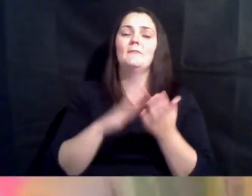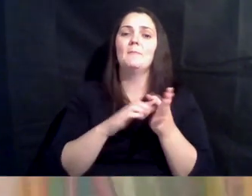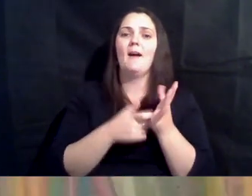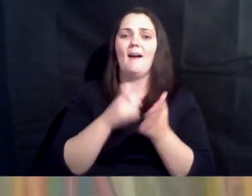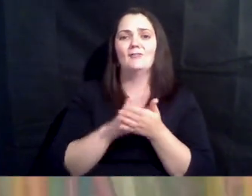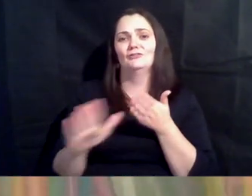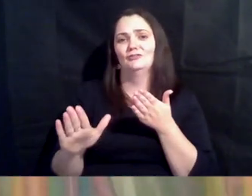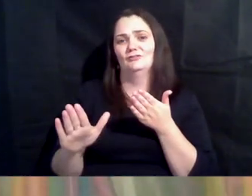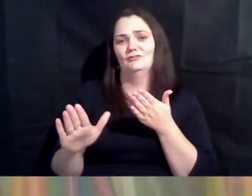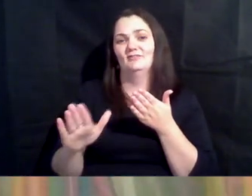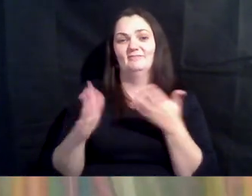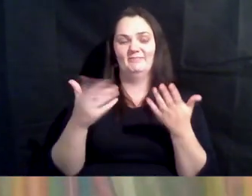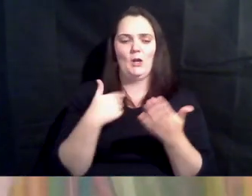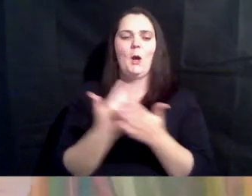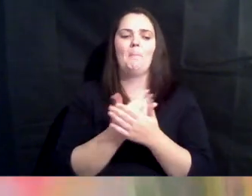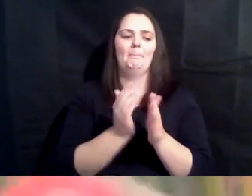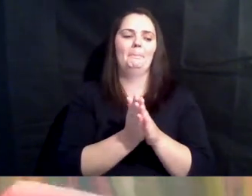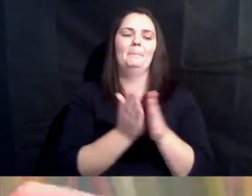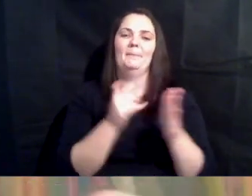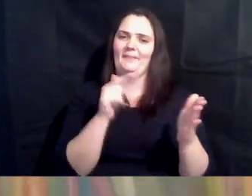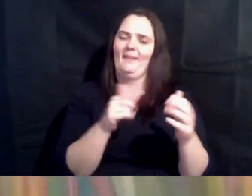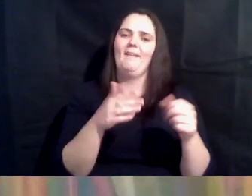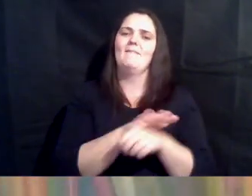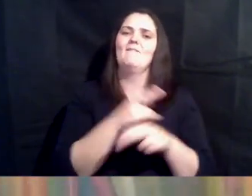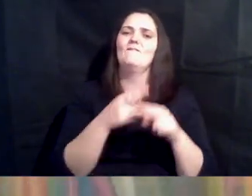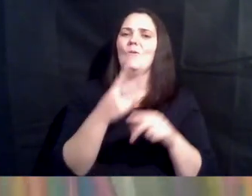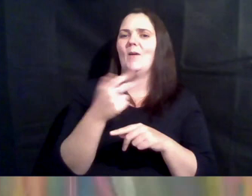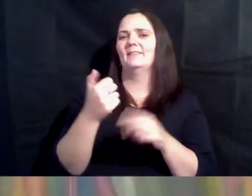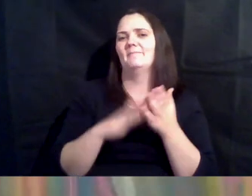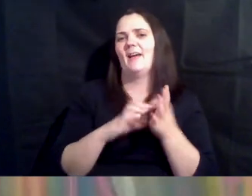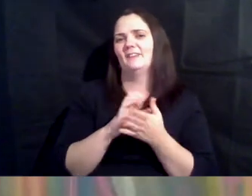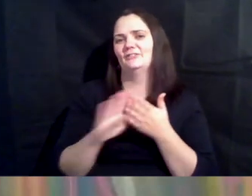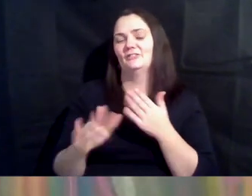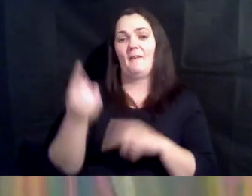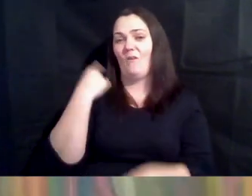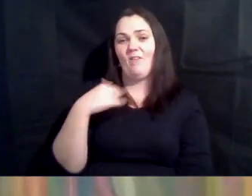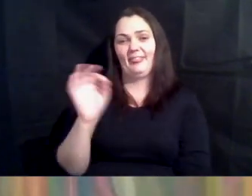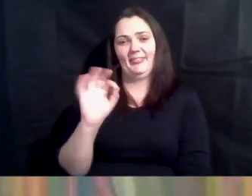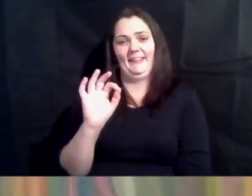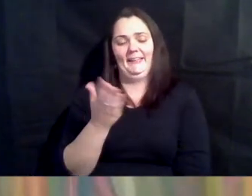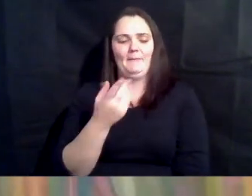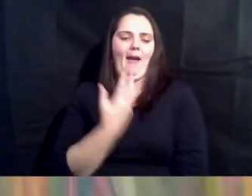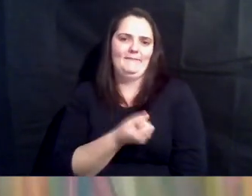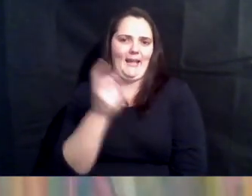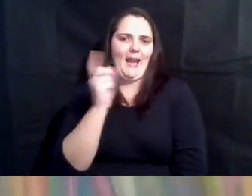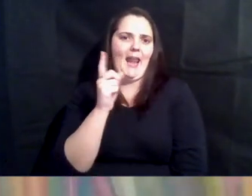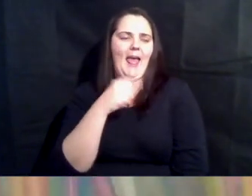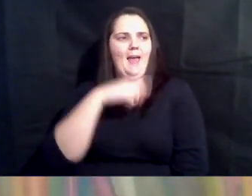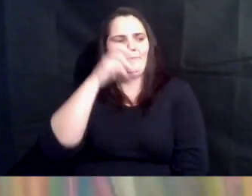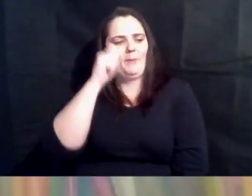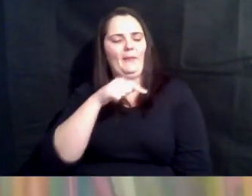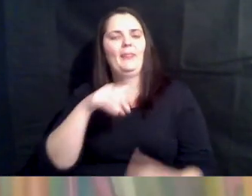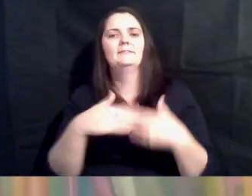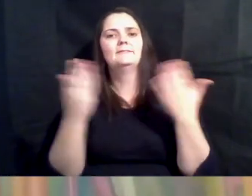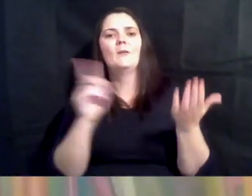have a memento forever of the 26th of March, which previously I might never have had. So I'm just going to tie this up